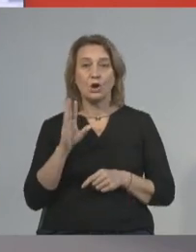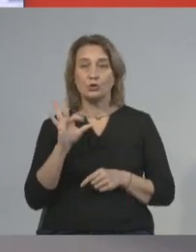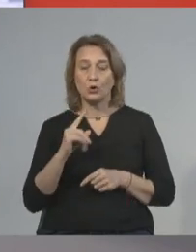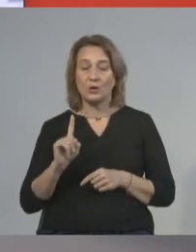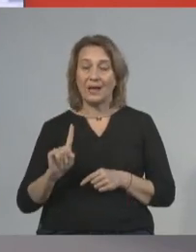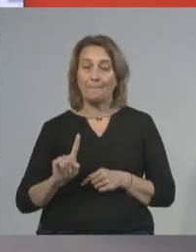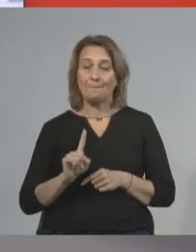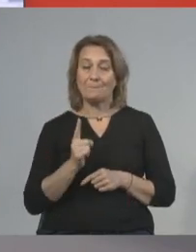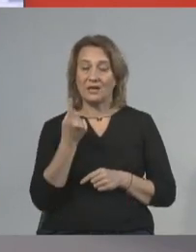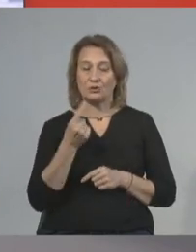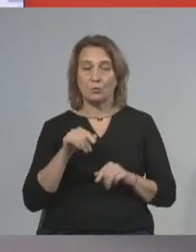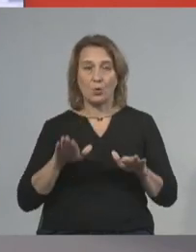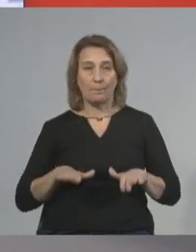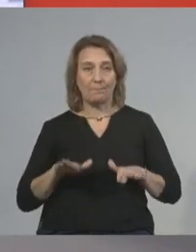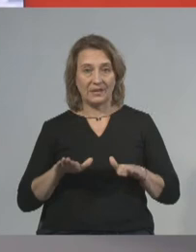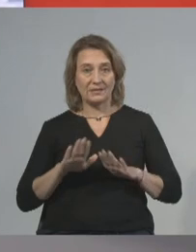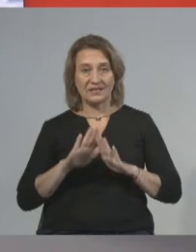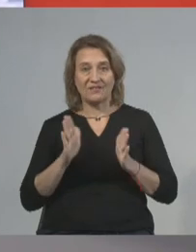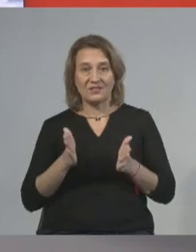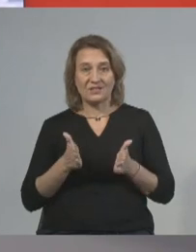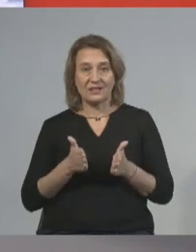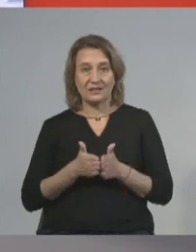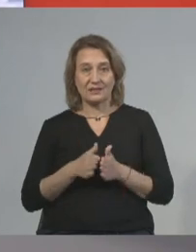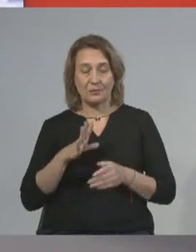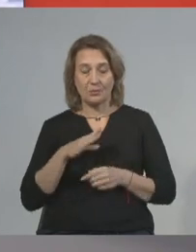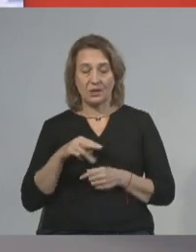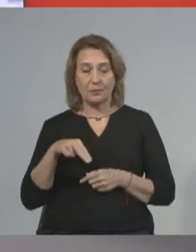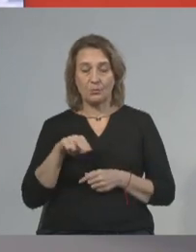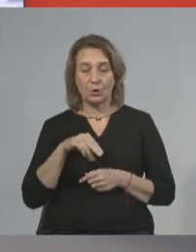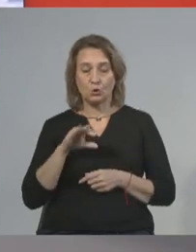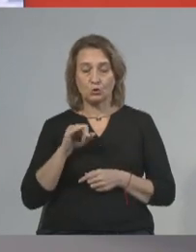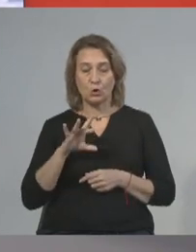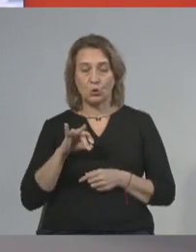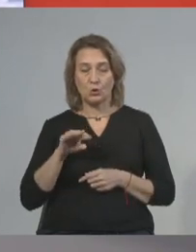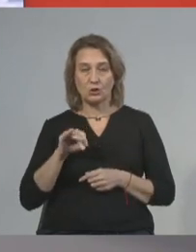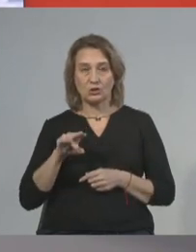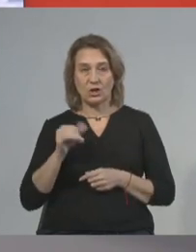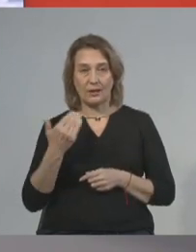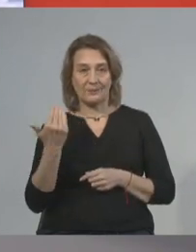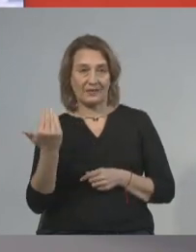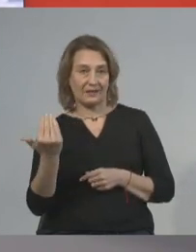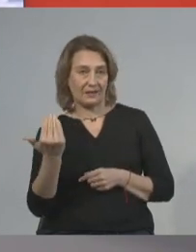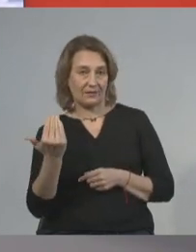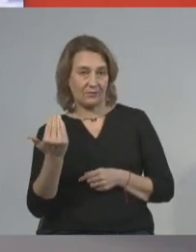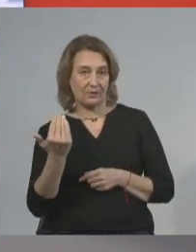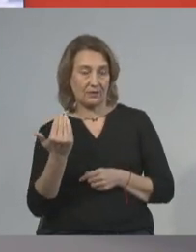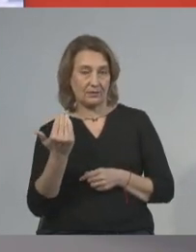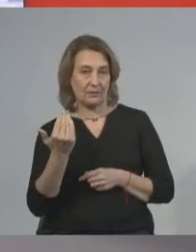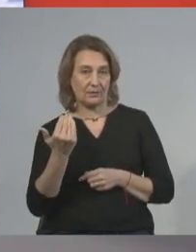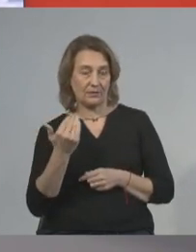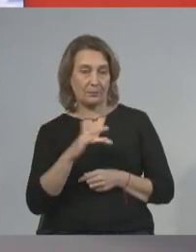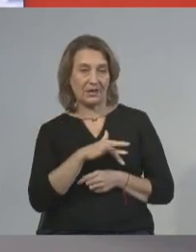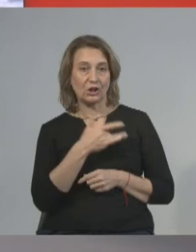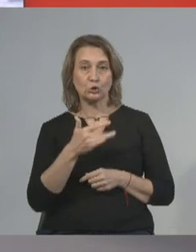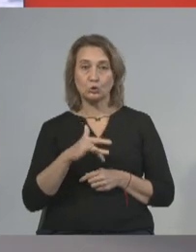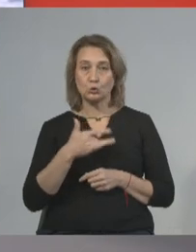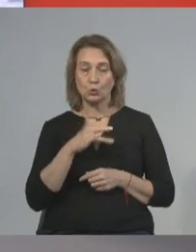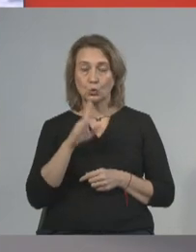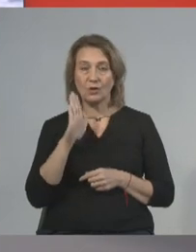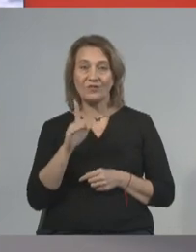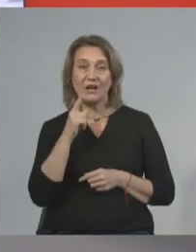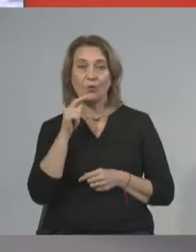on it turned out that the first narrative was about george soros and his